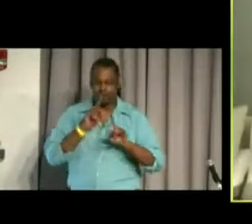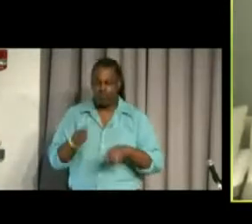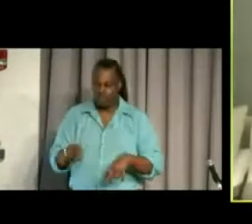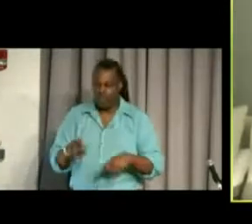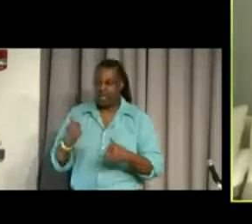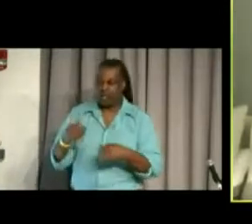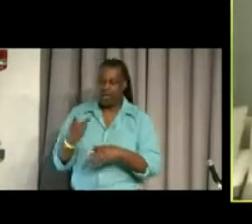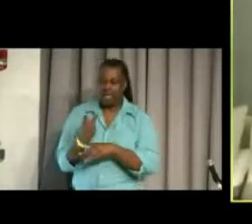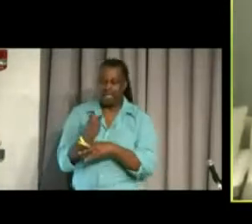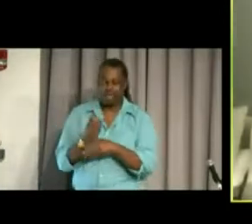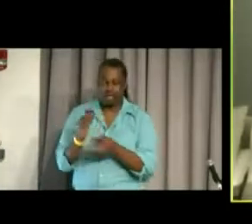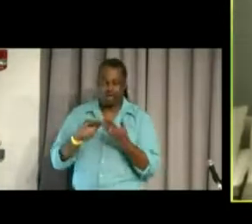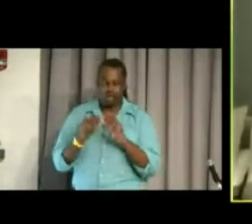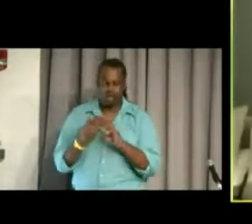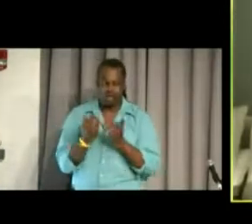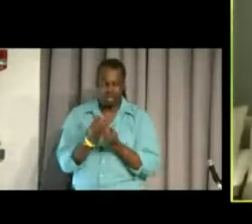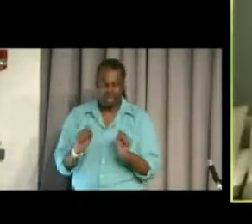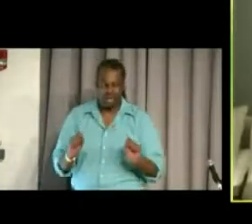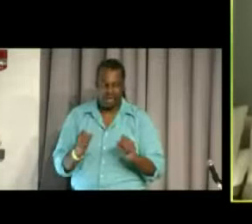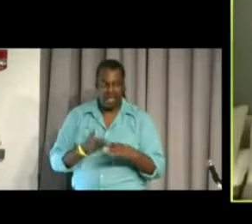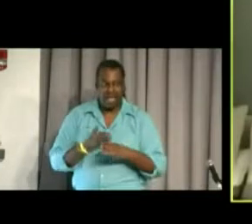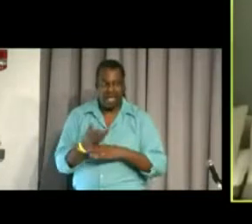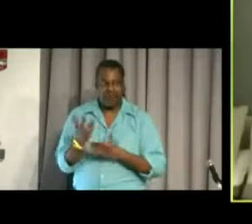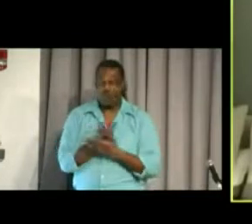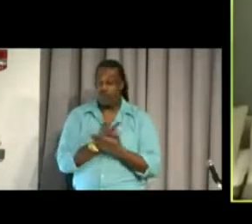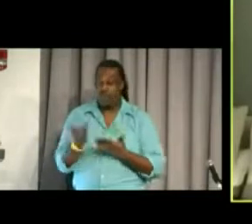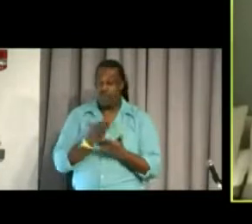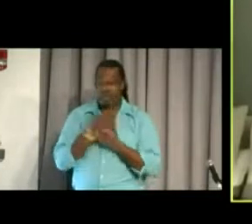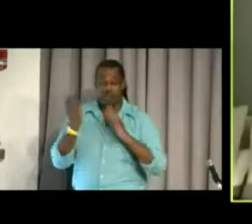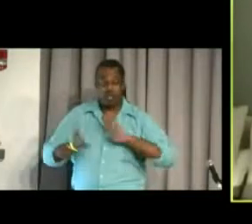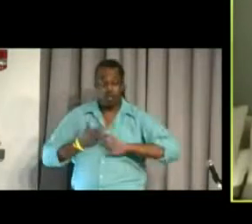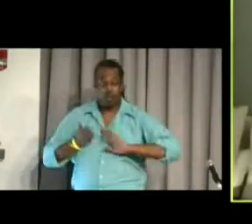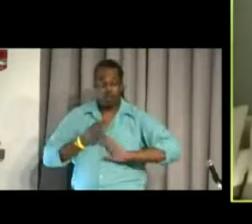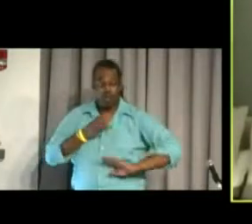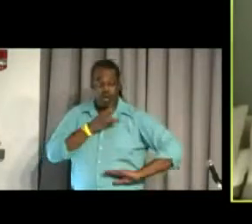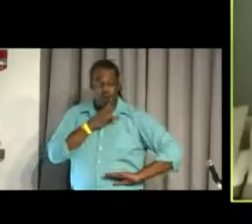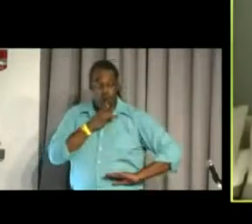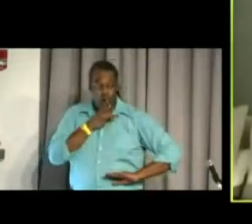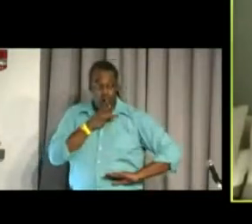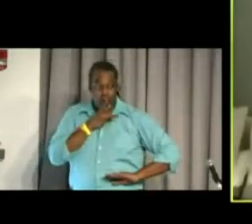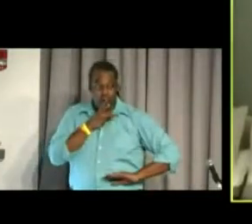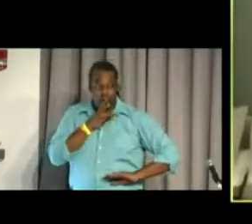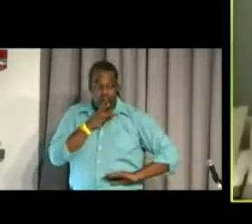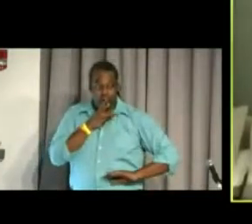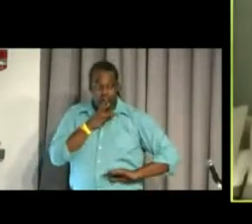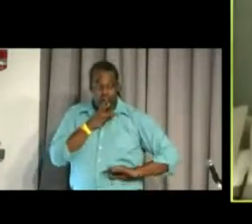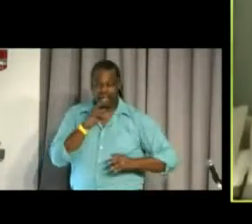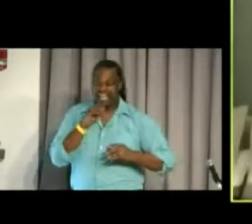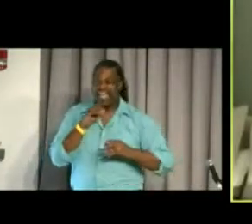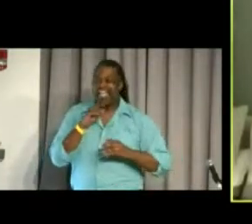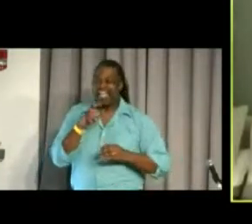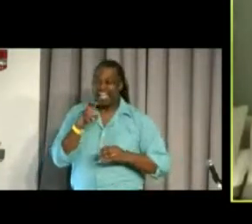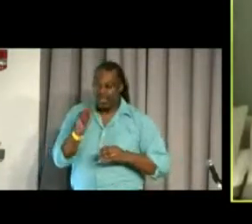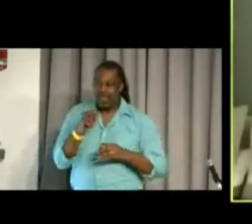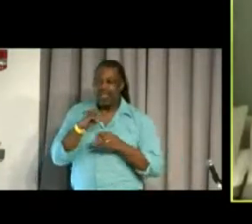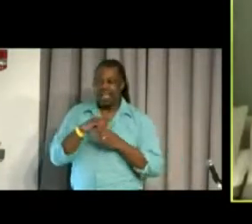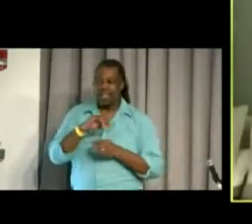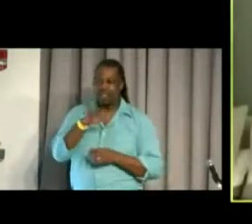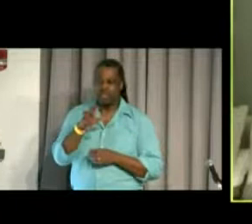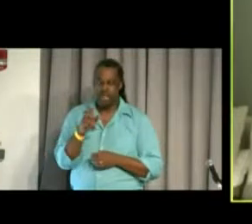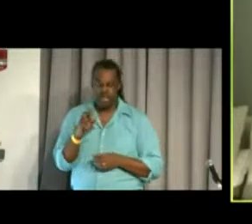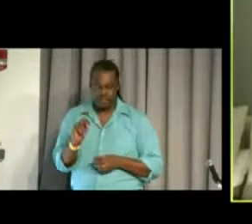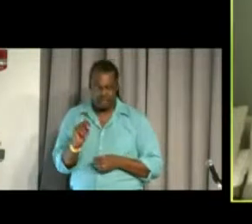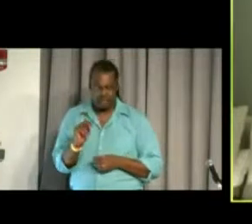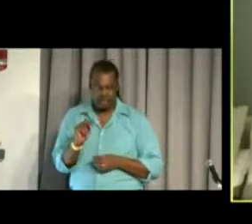communities safe. After 3 weeks without running water in 19 cities, including the capital city of Jackson, Mississippi, where